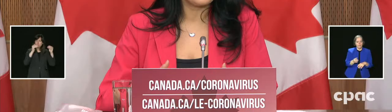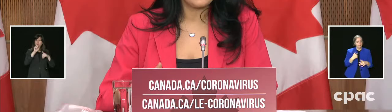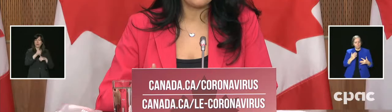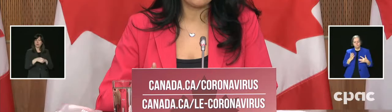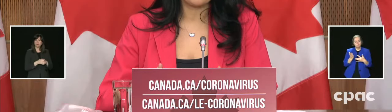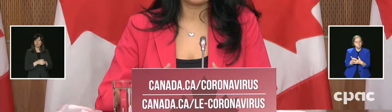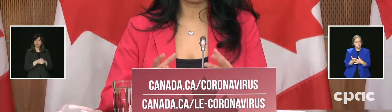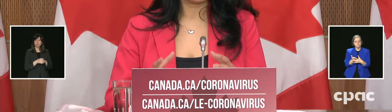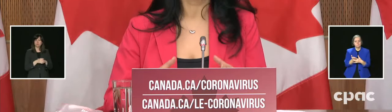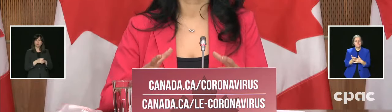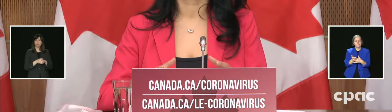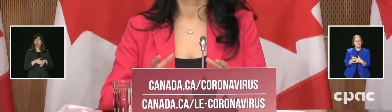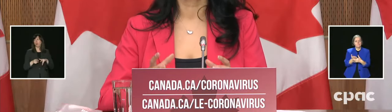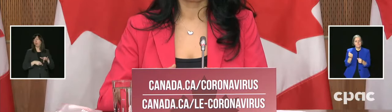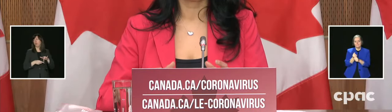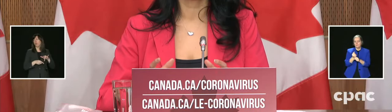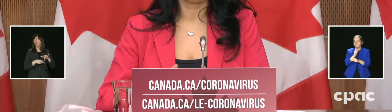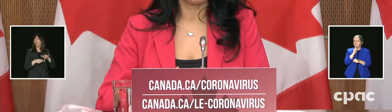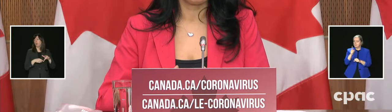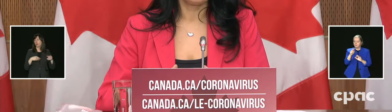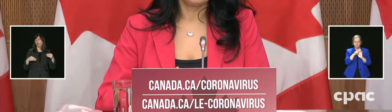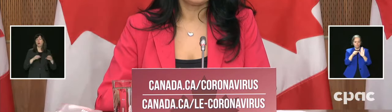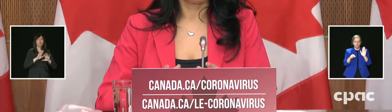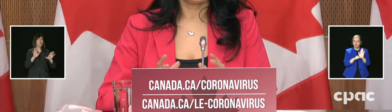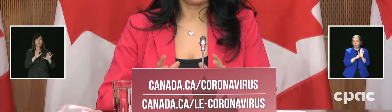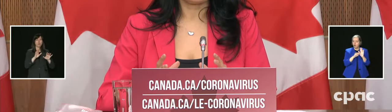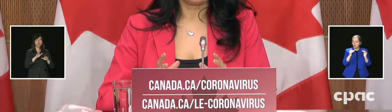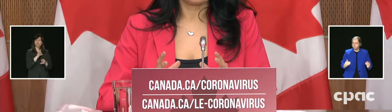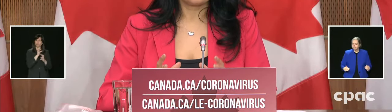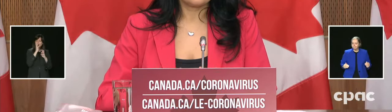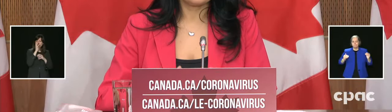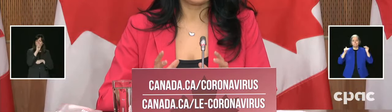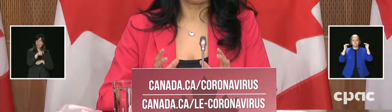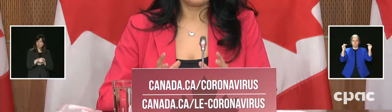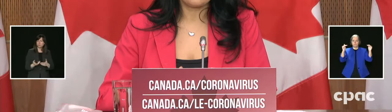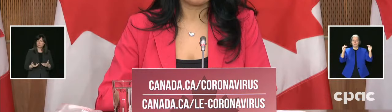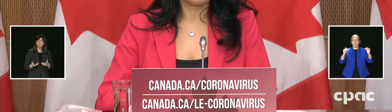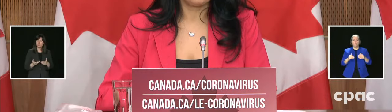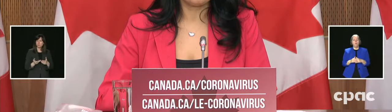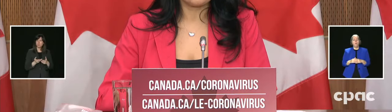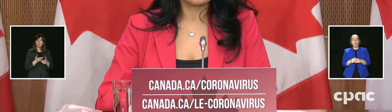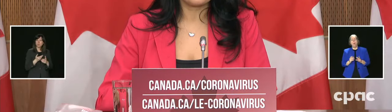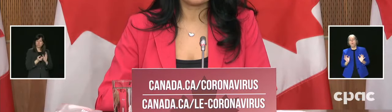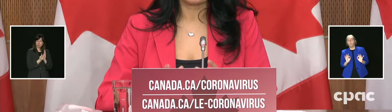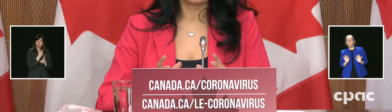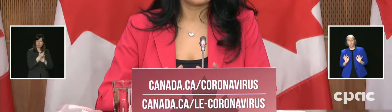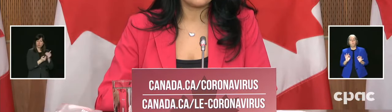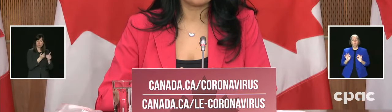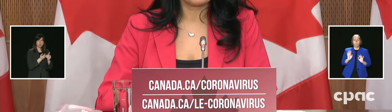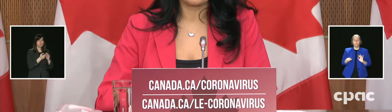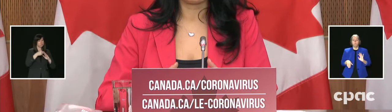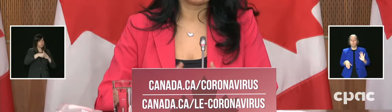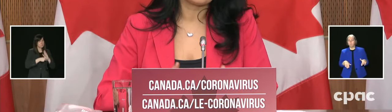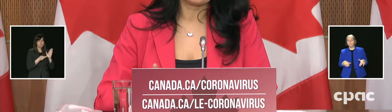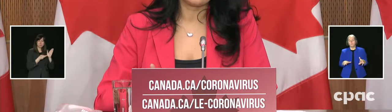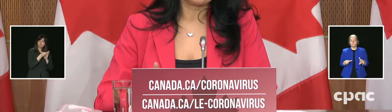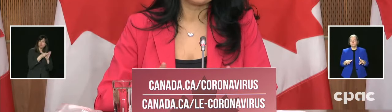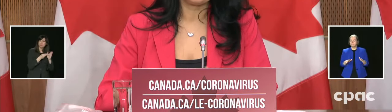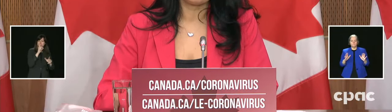not cutting any corners. It's really important that people know that the integrity of that review process is sound. And